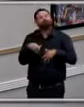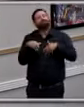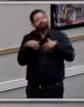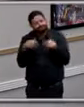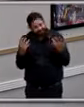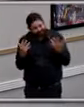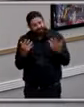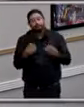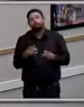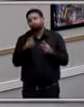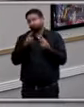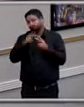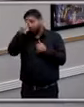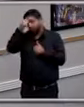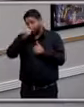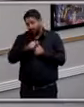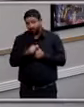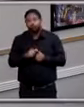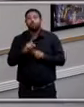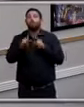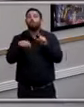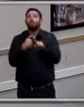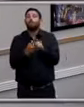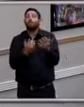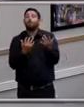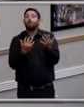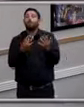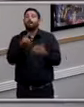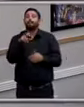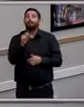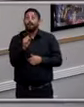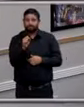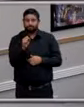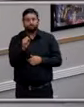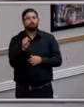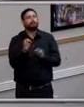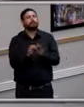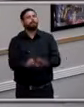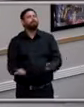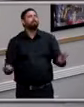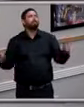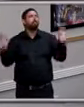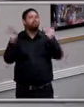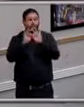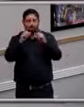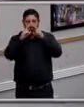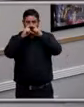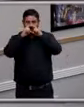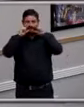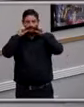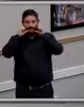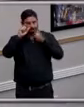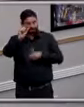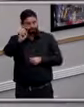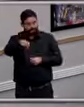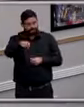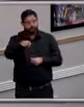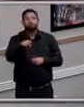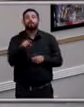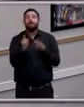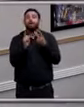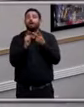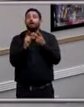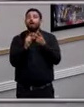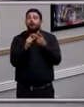to remember. When they're waiting at the bus stop, it's going to be important that they wear their masks, and also going to